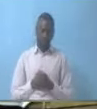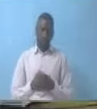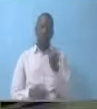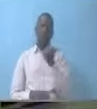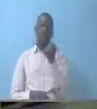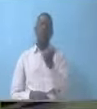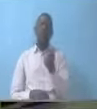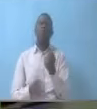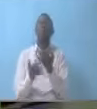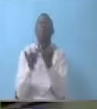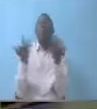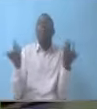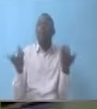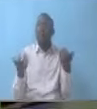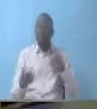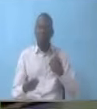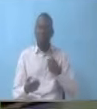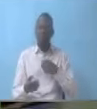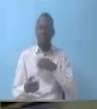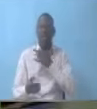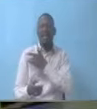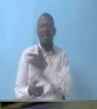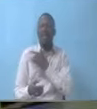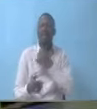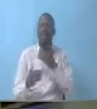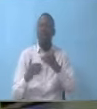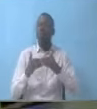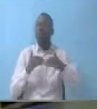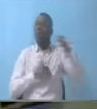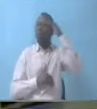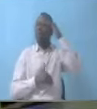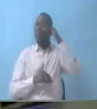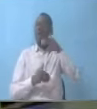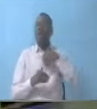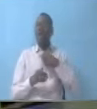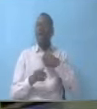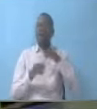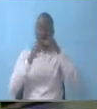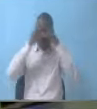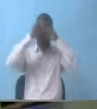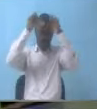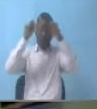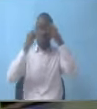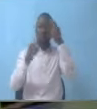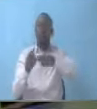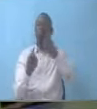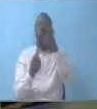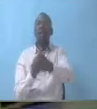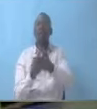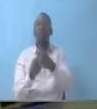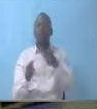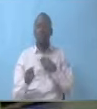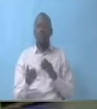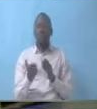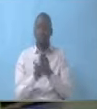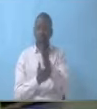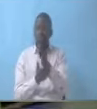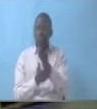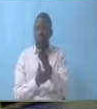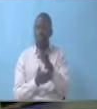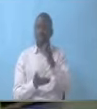Because a lot of people may have lived beyond their official emoluments, but through income that was legitimately